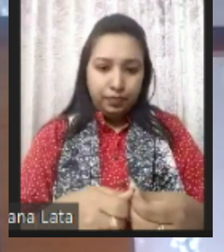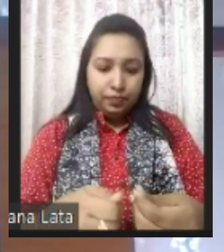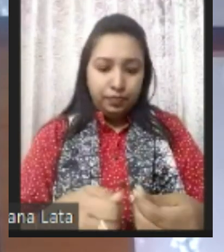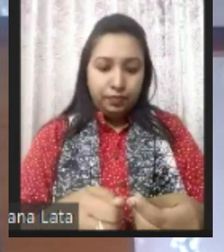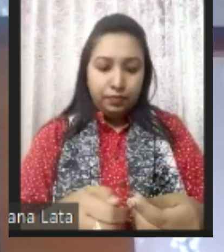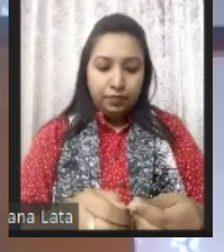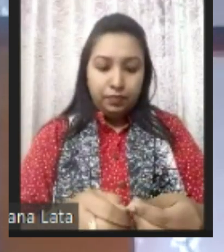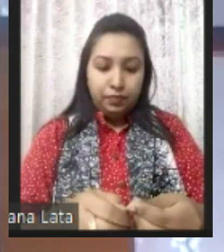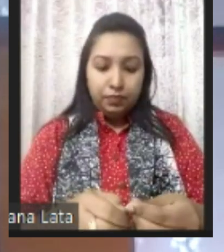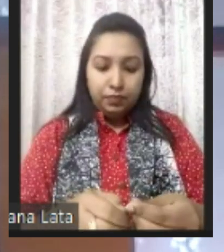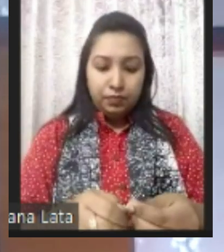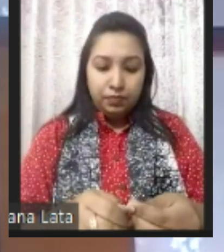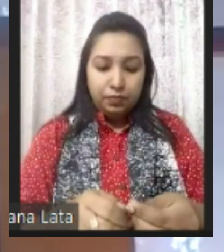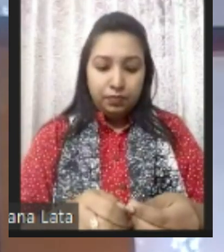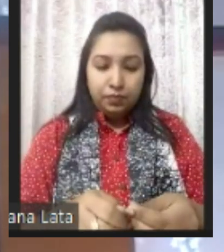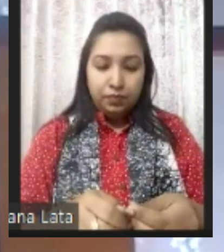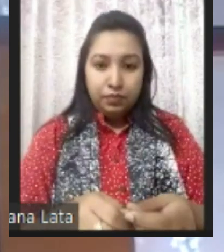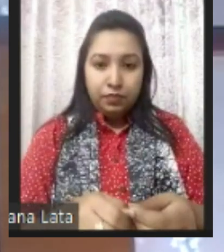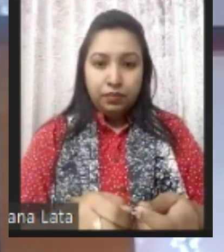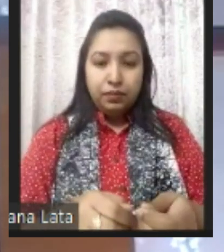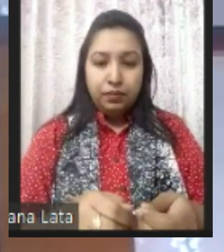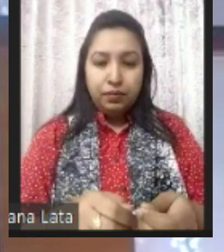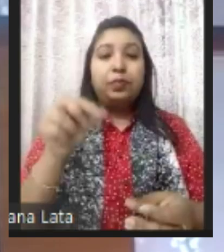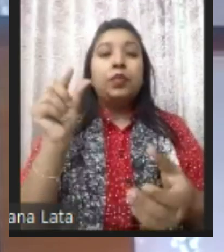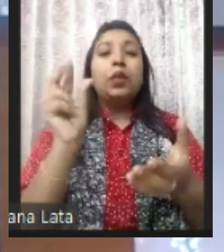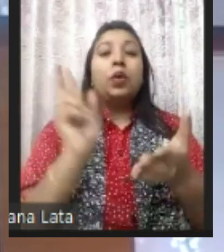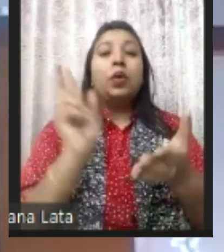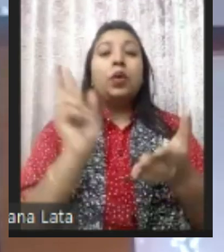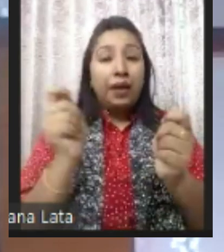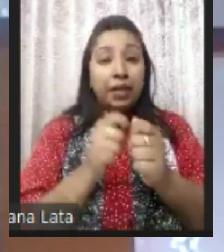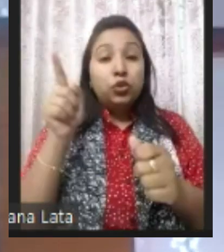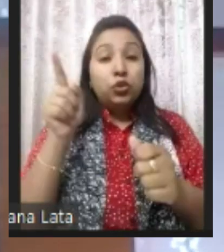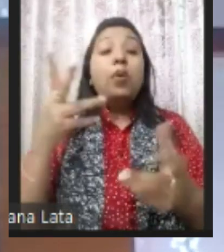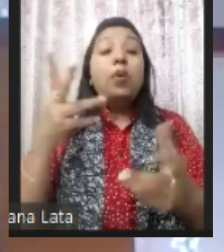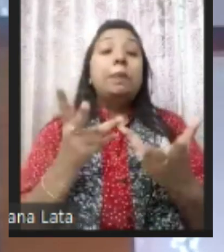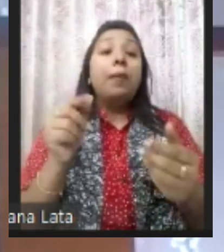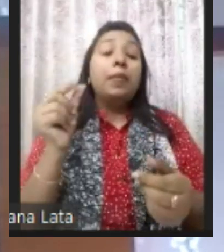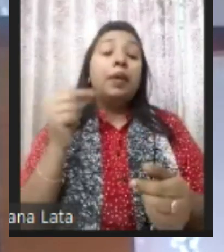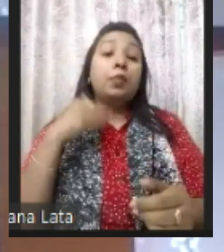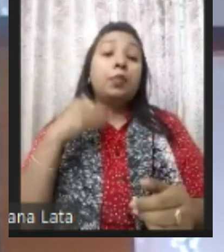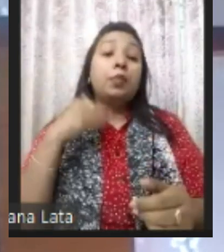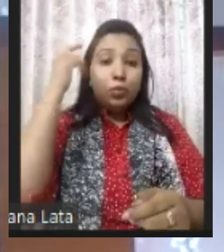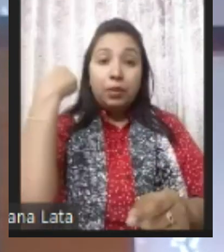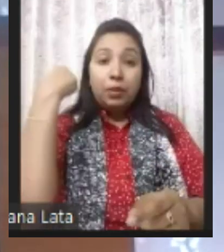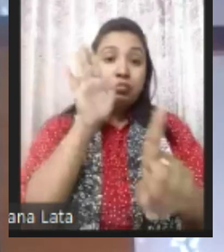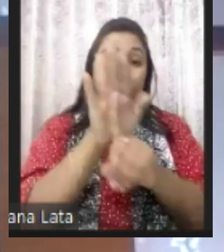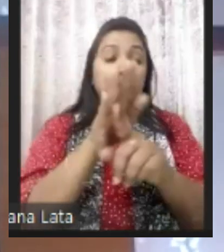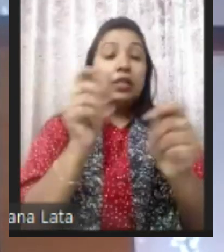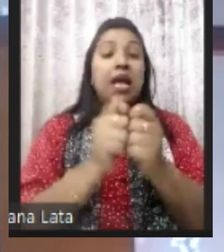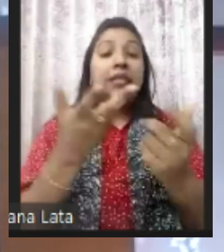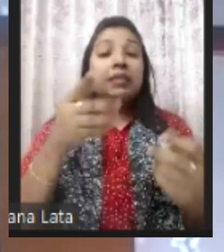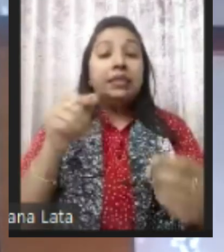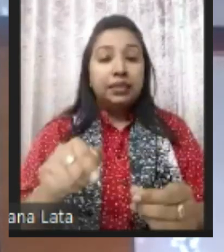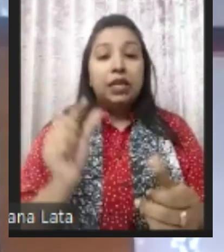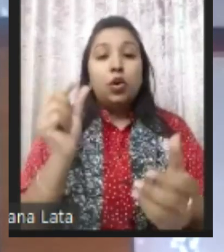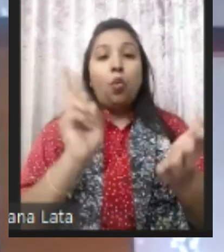their programming, in the policy support, and on targeting. So in such a situation, at the UN level,